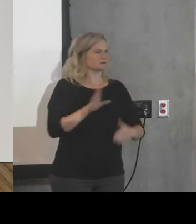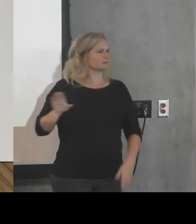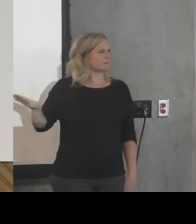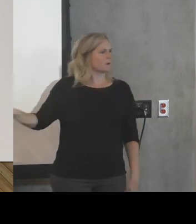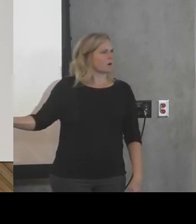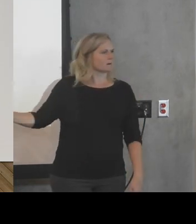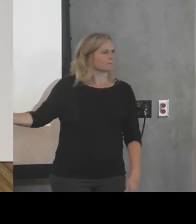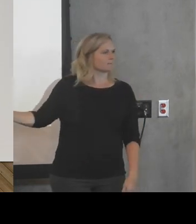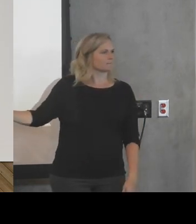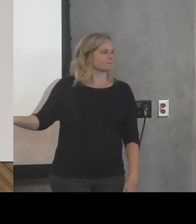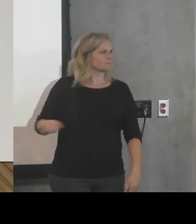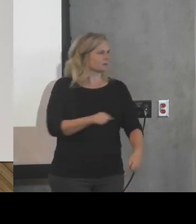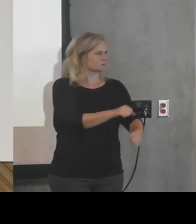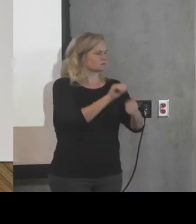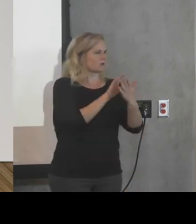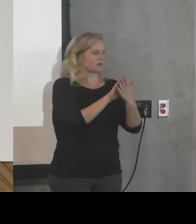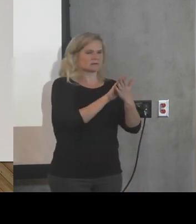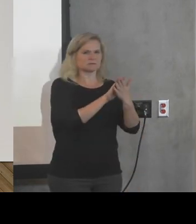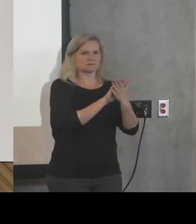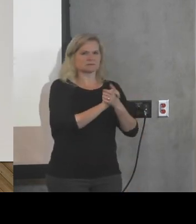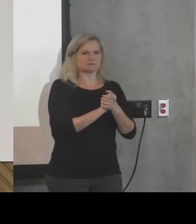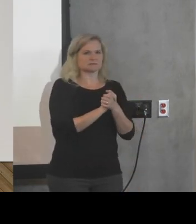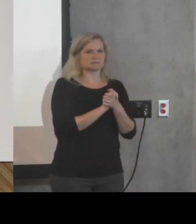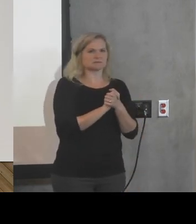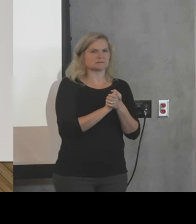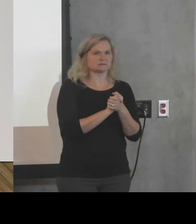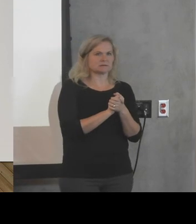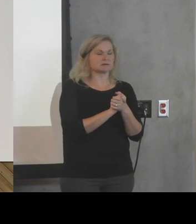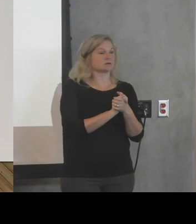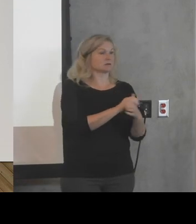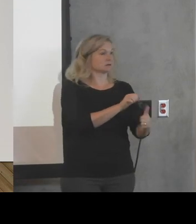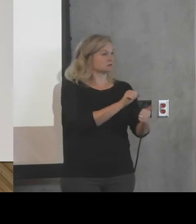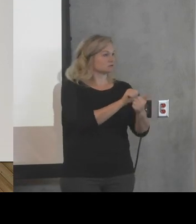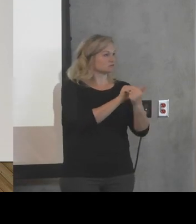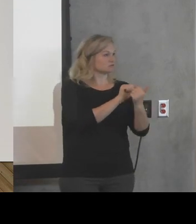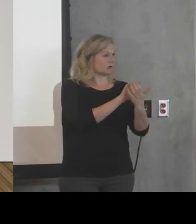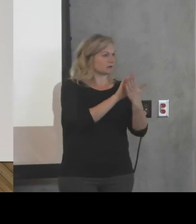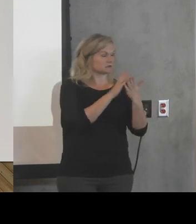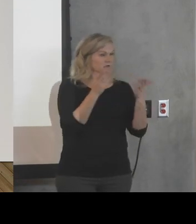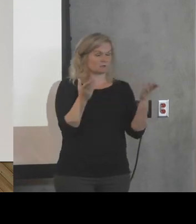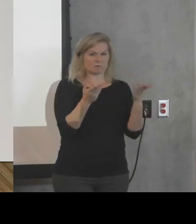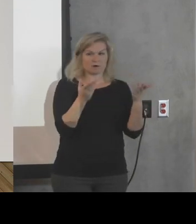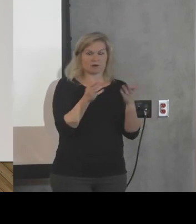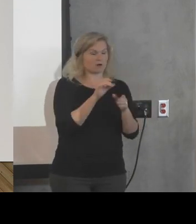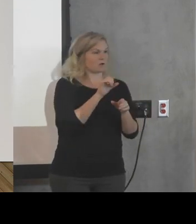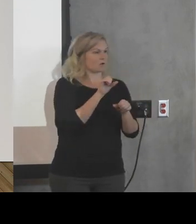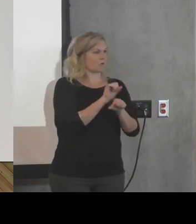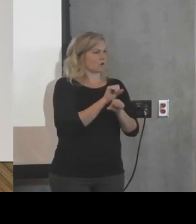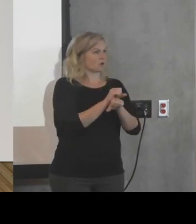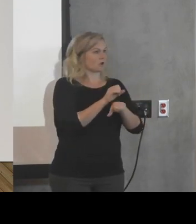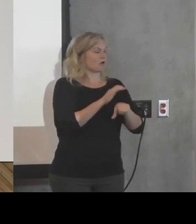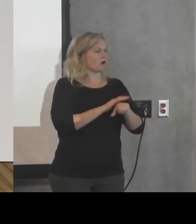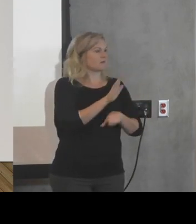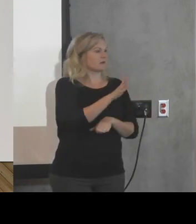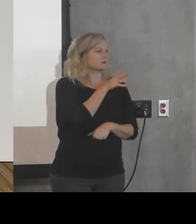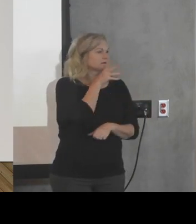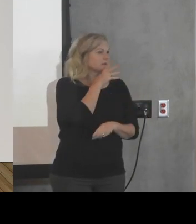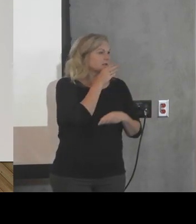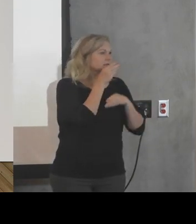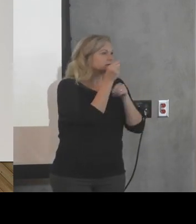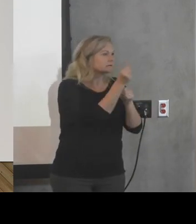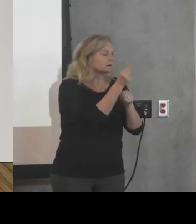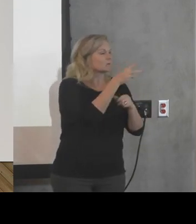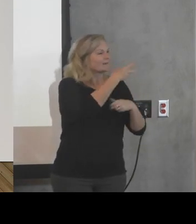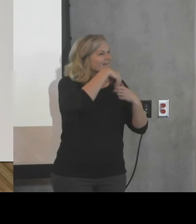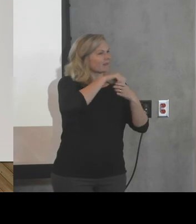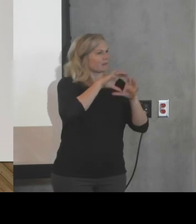I'm looking, why is this slide the same? So some strategies are working on articulation in the